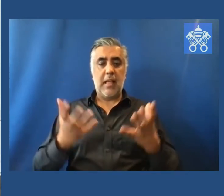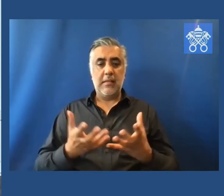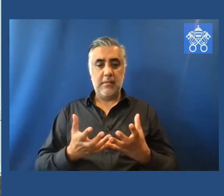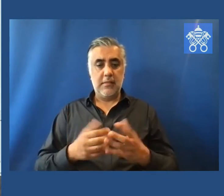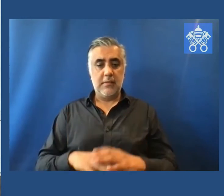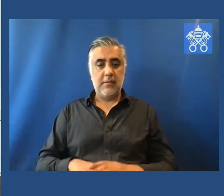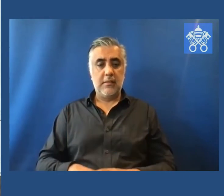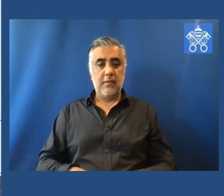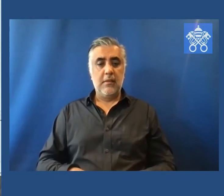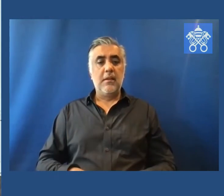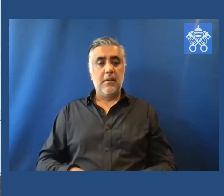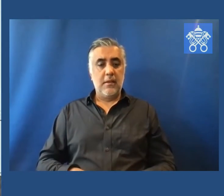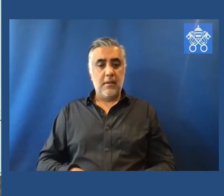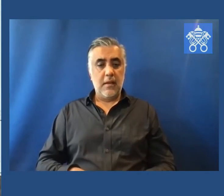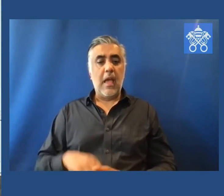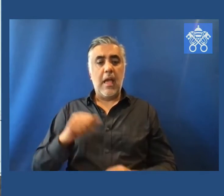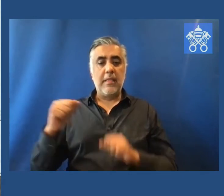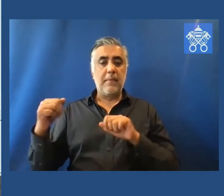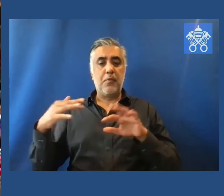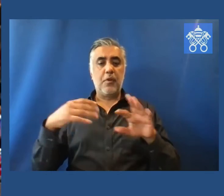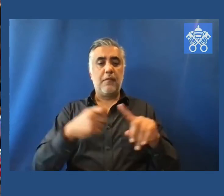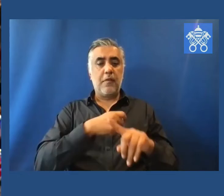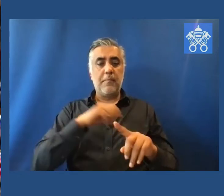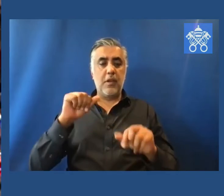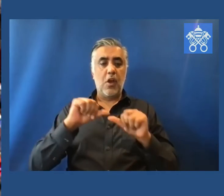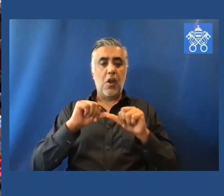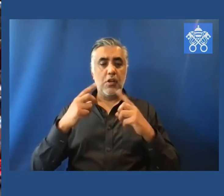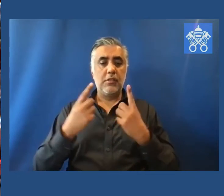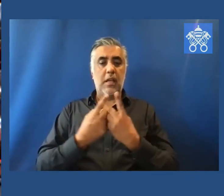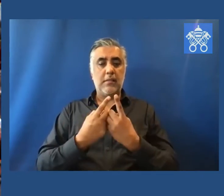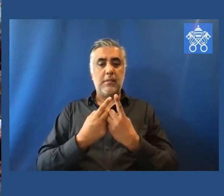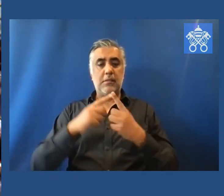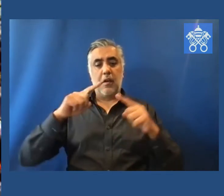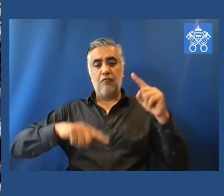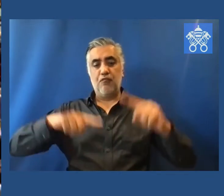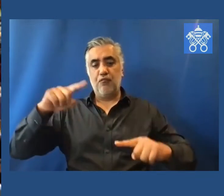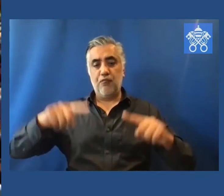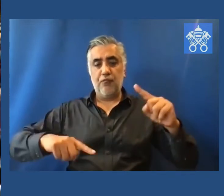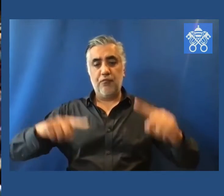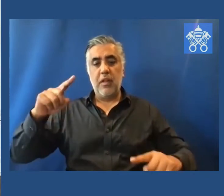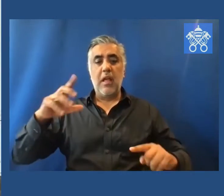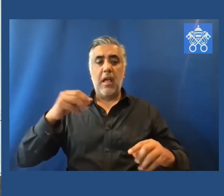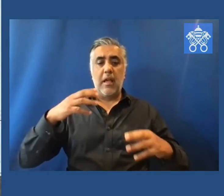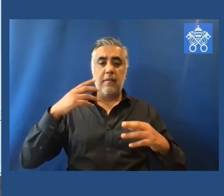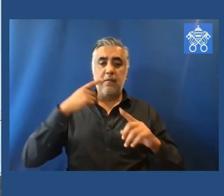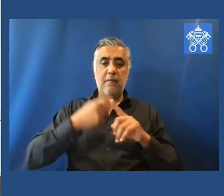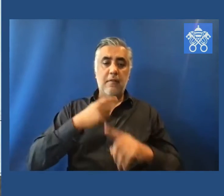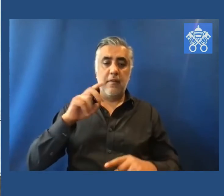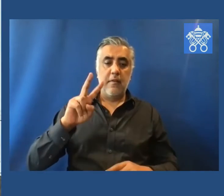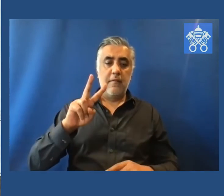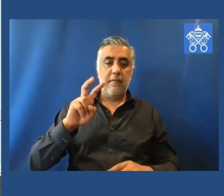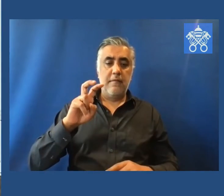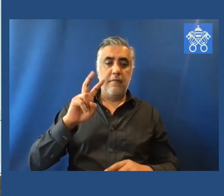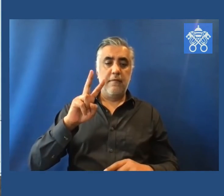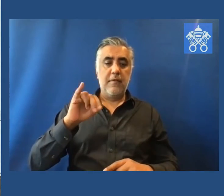various catechism classes, il pellegrinaggio della diocesi di Asti, and the a pilgrimage from the diocese of Asti, di Venezia e